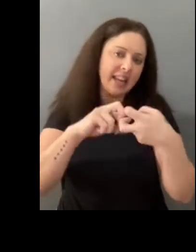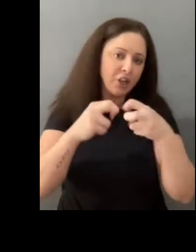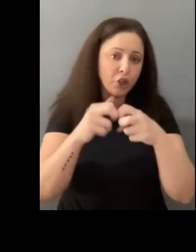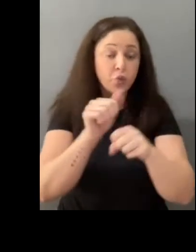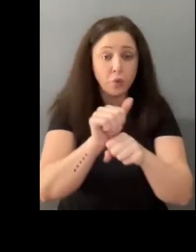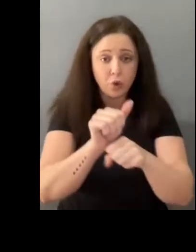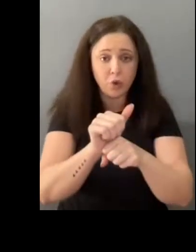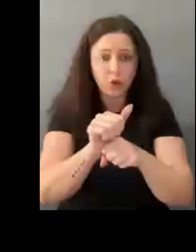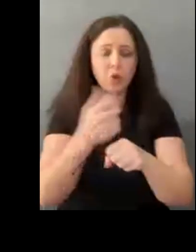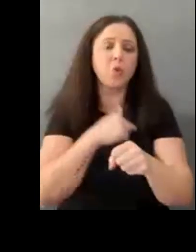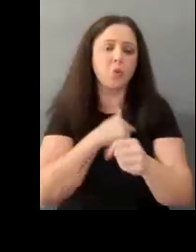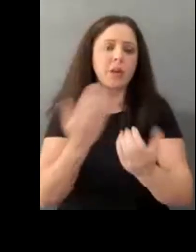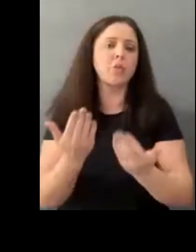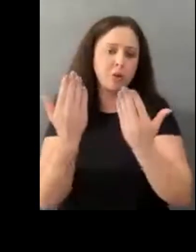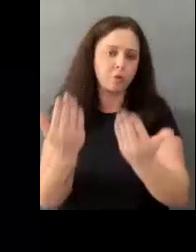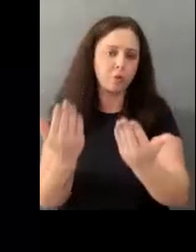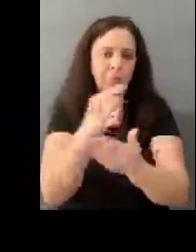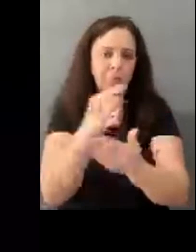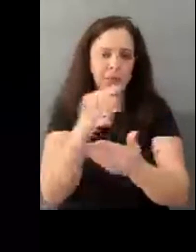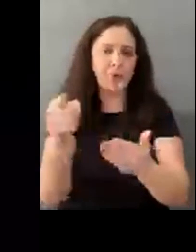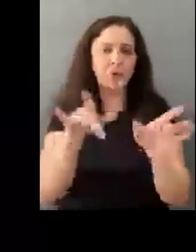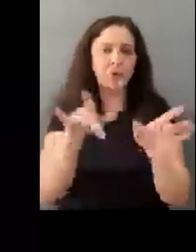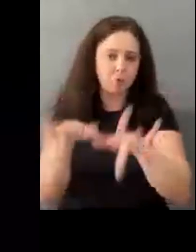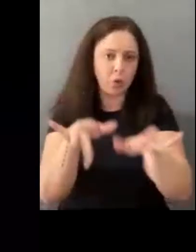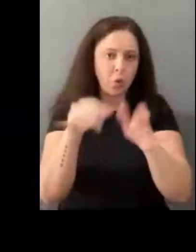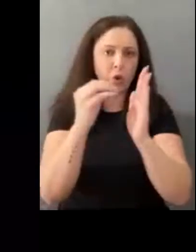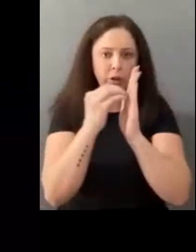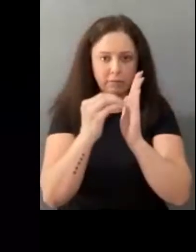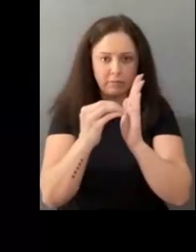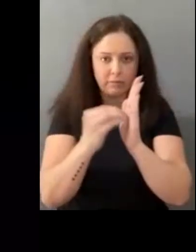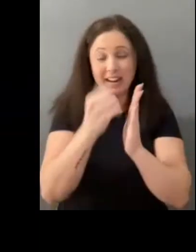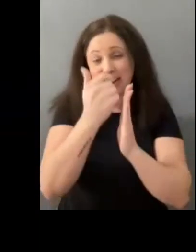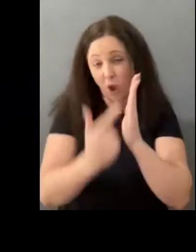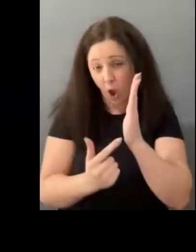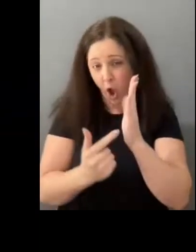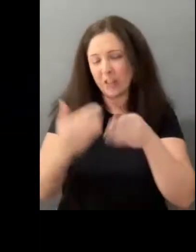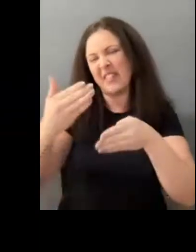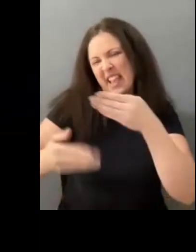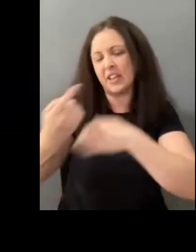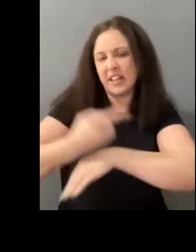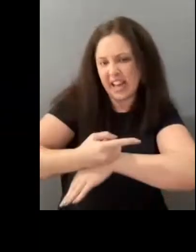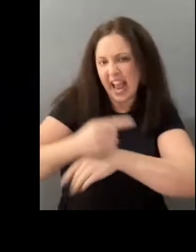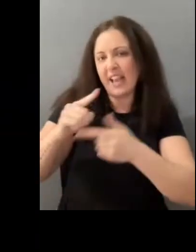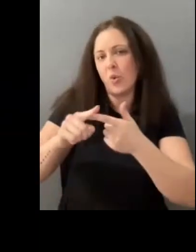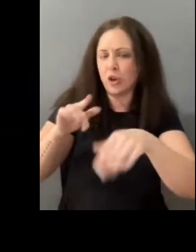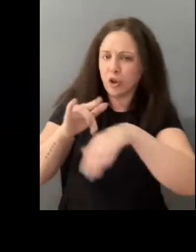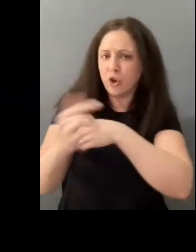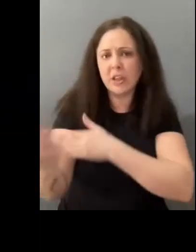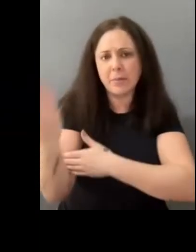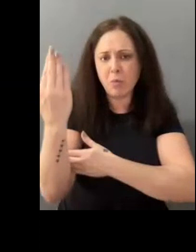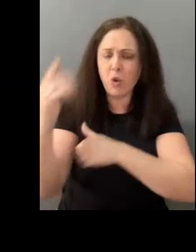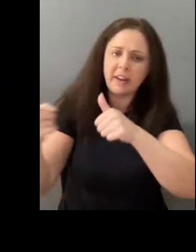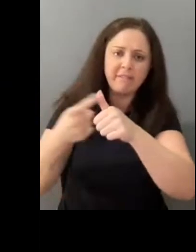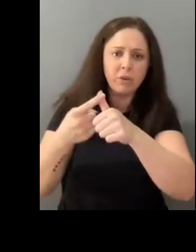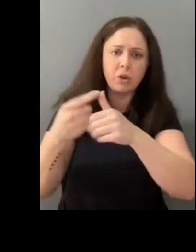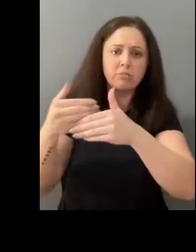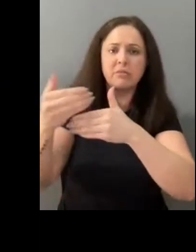you record all of your time in the afternoon at the end of the day or at the beginning of the next day while things are still